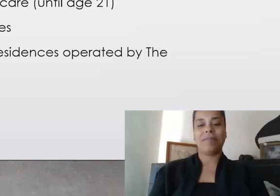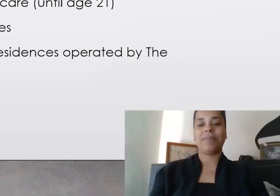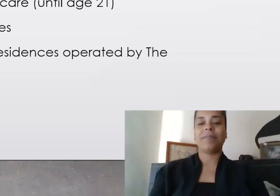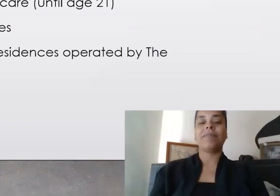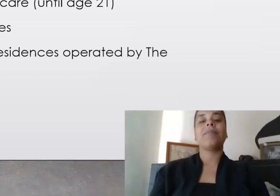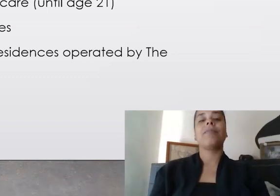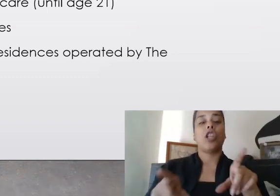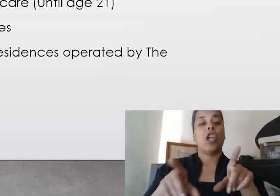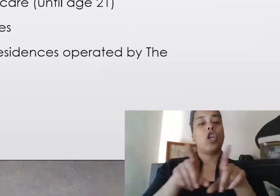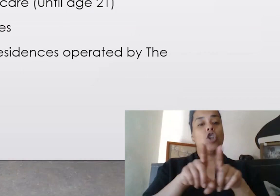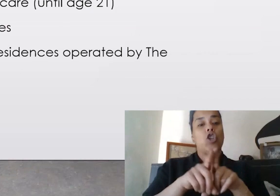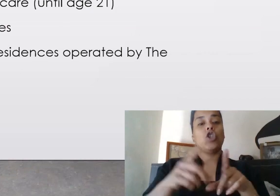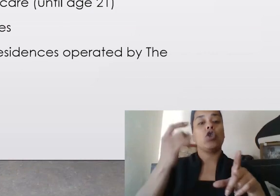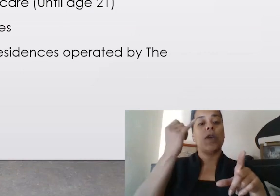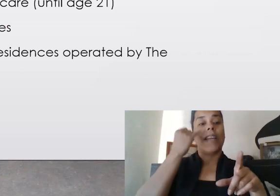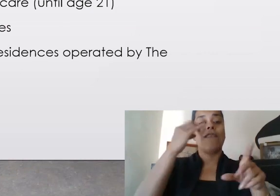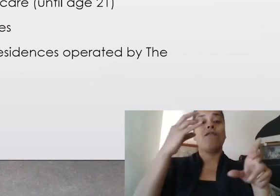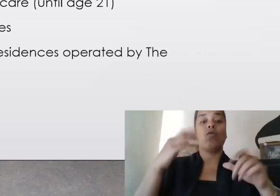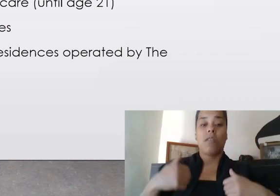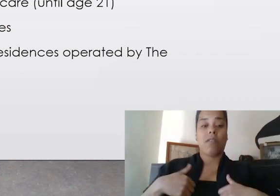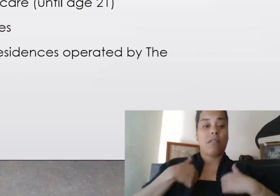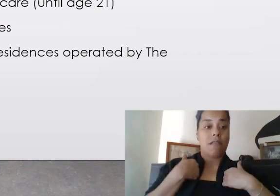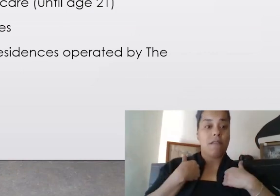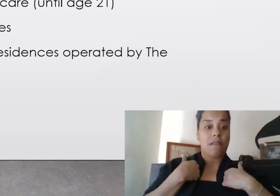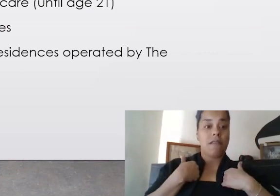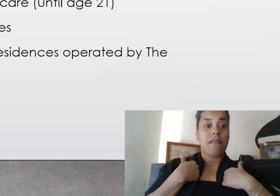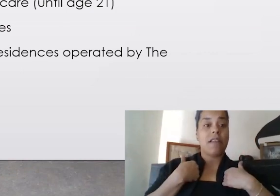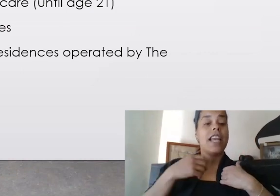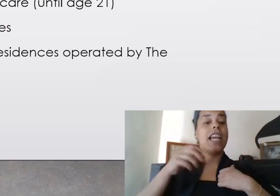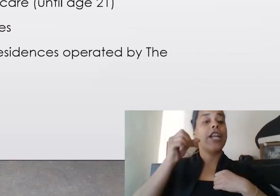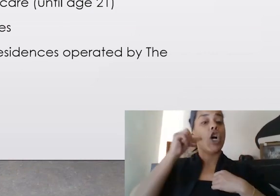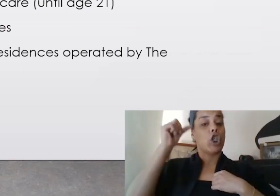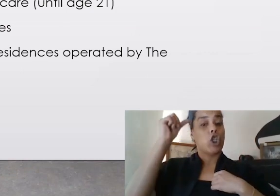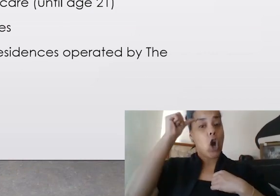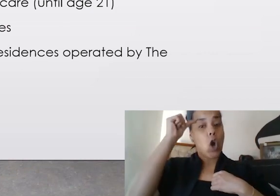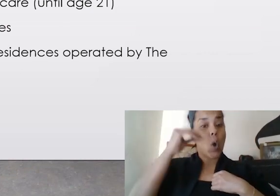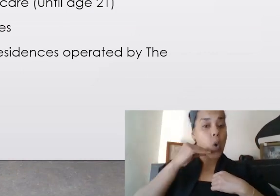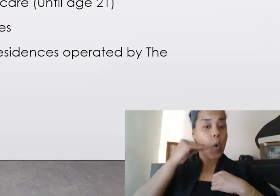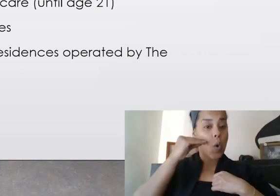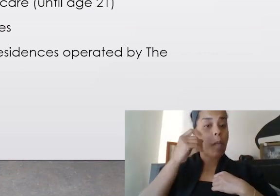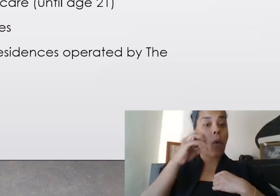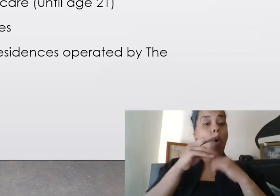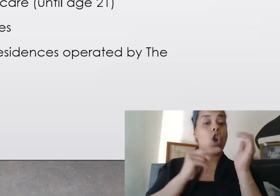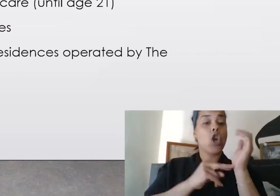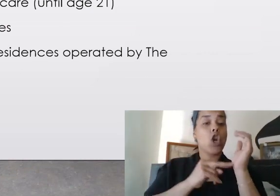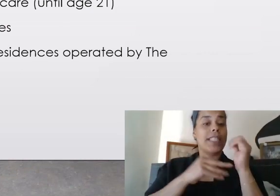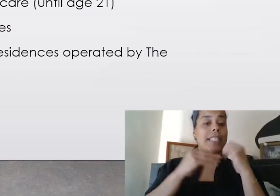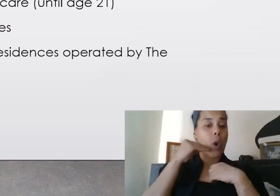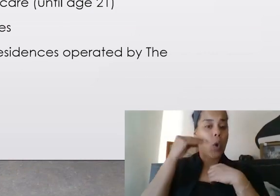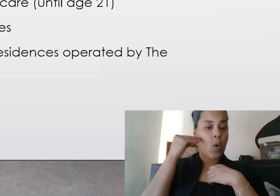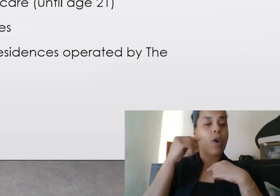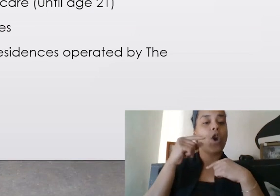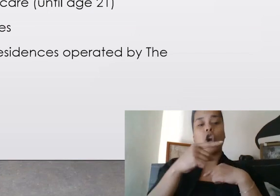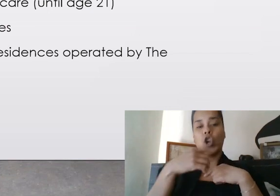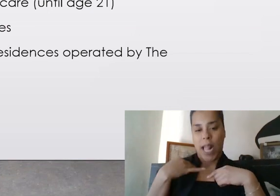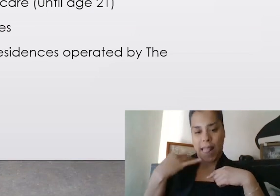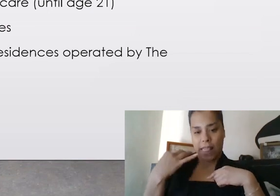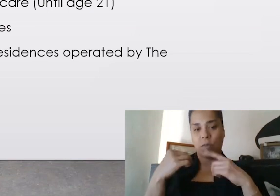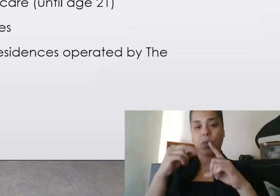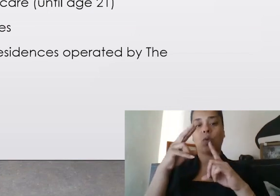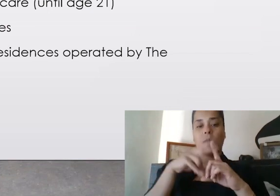Also, if you're a resident of an adult home or nursing home, you're eligible to apply